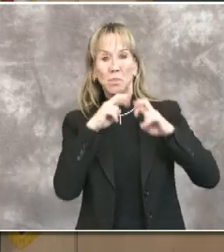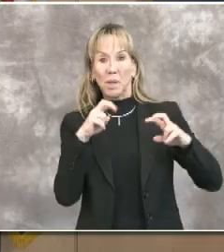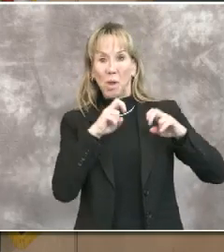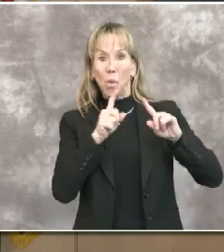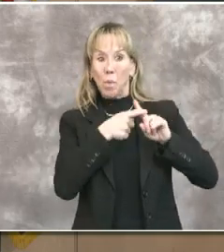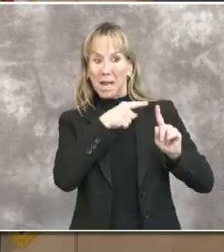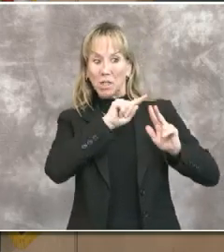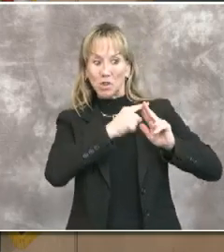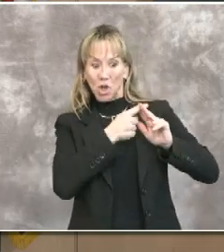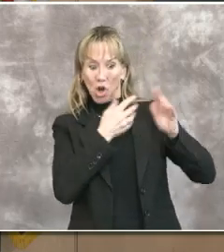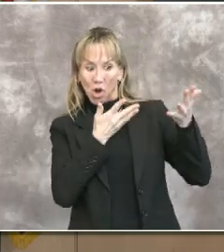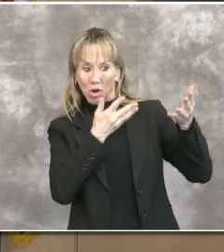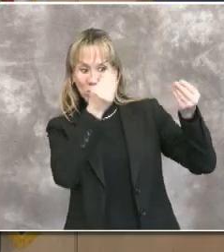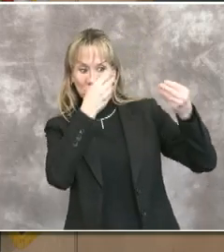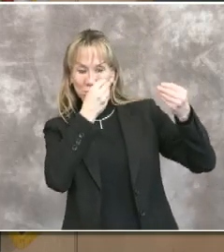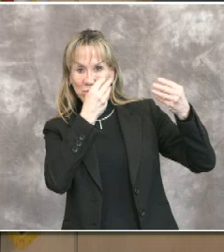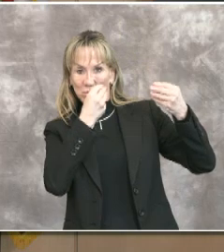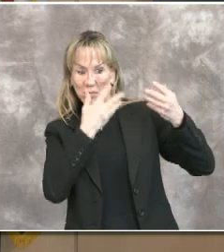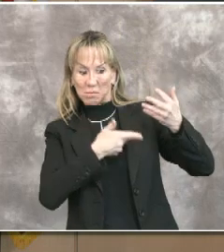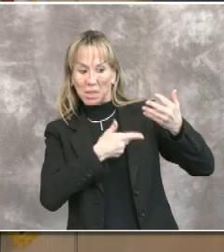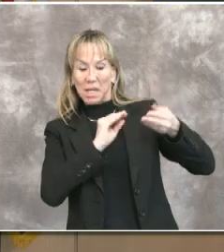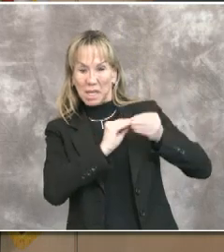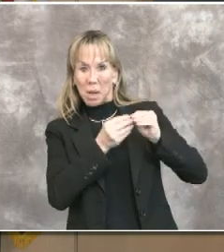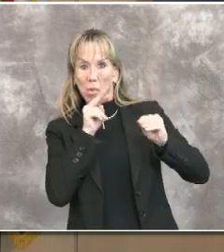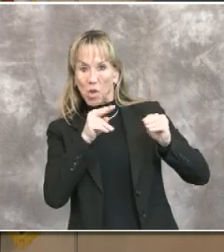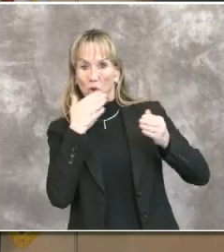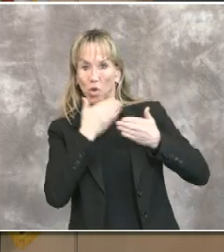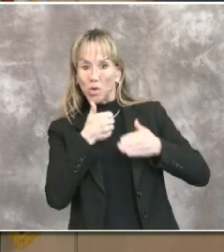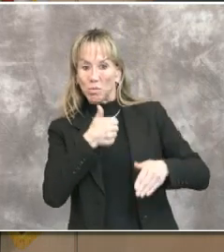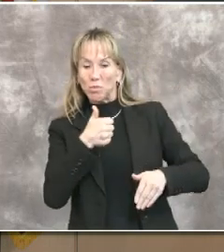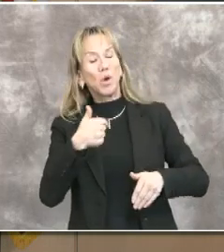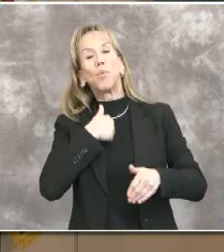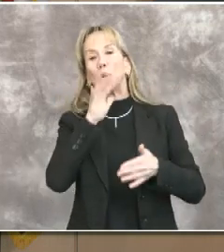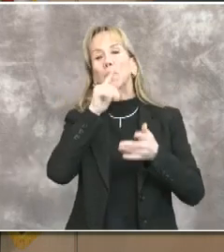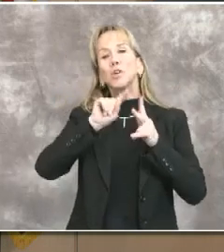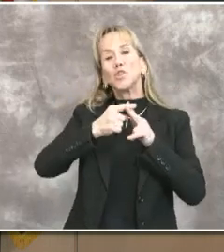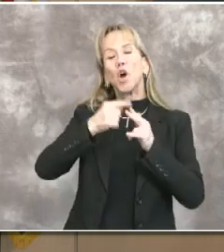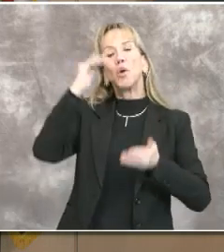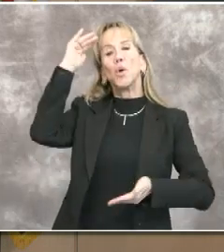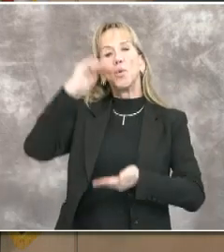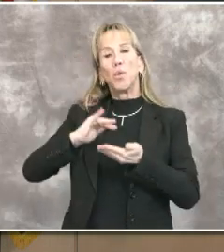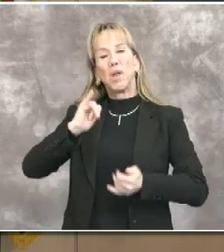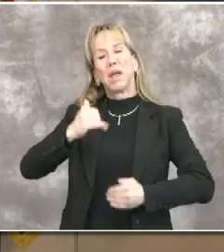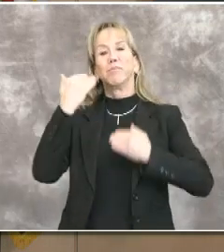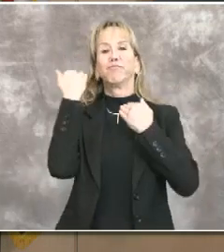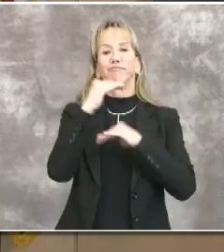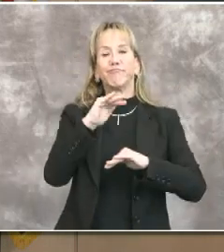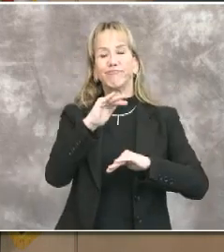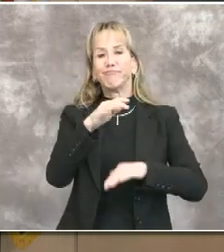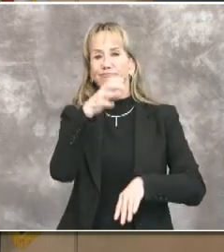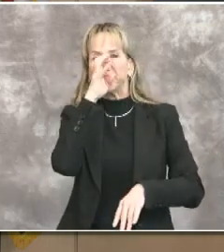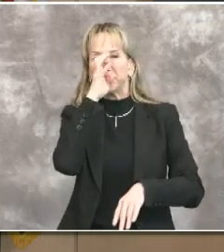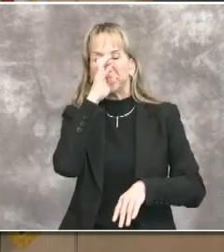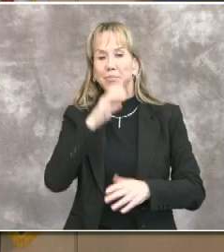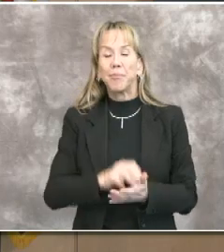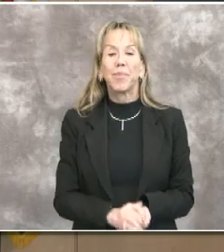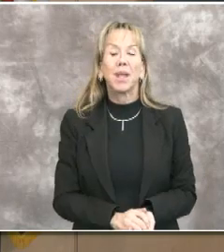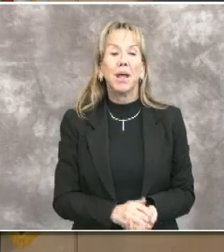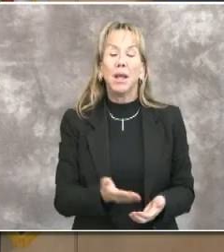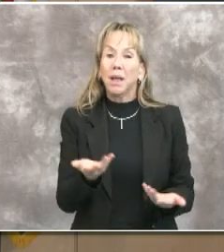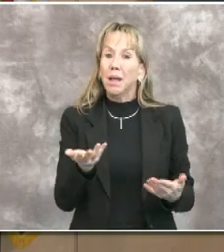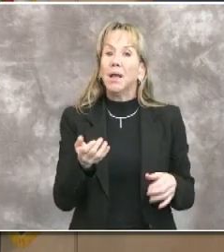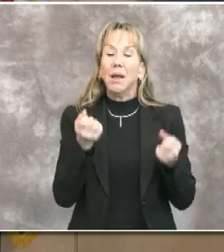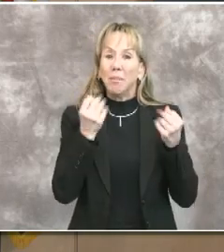those restrictions as quickly as we can. And I think you're going to hear more about that this afternoon. We know people have lost jobs